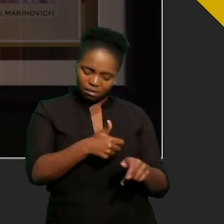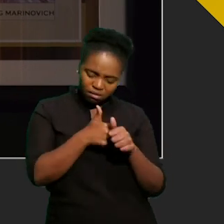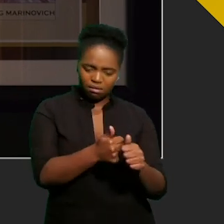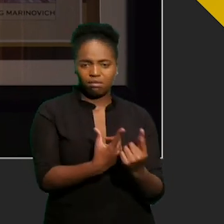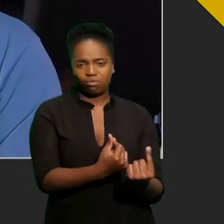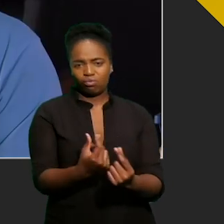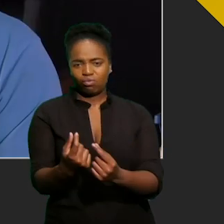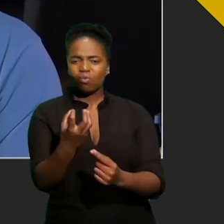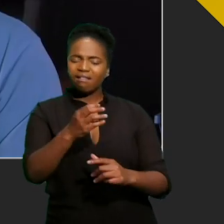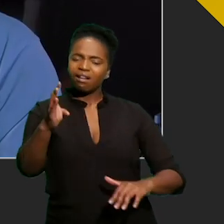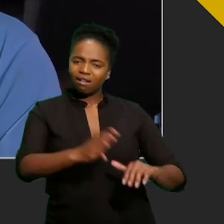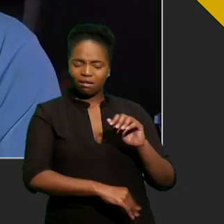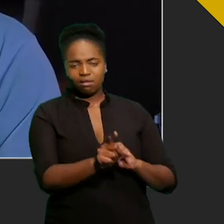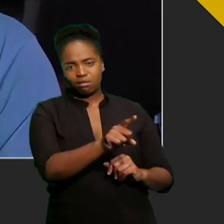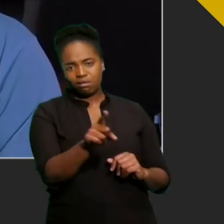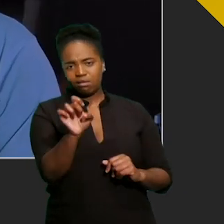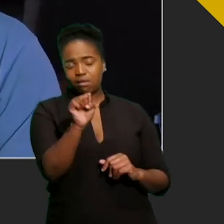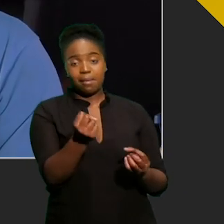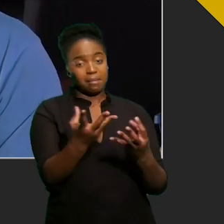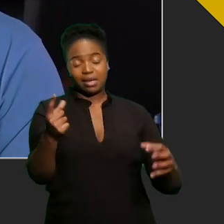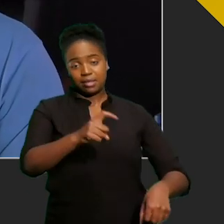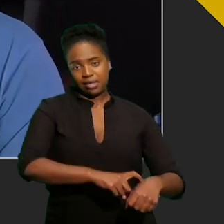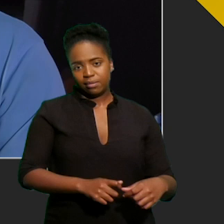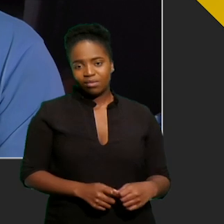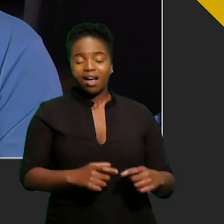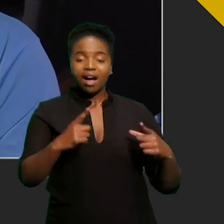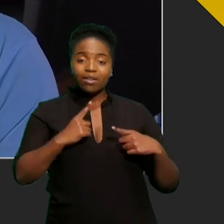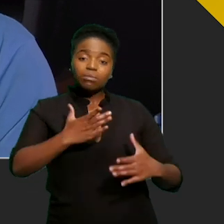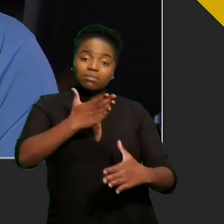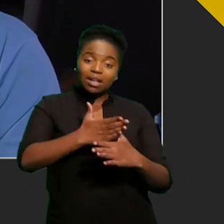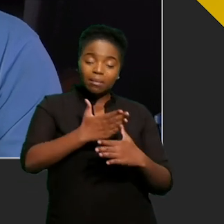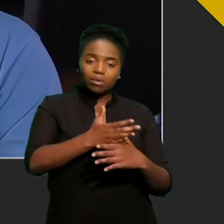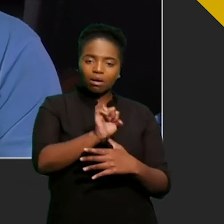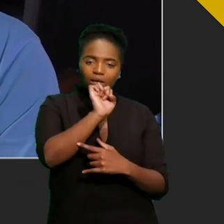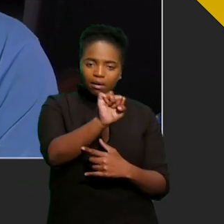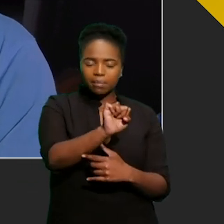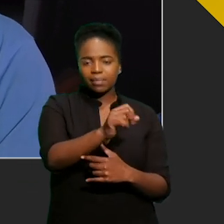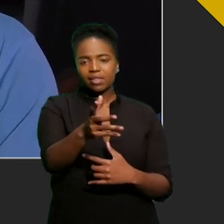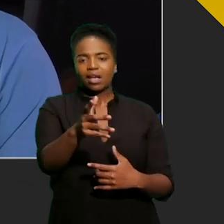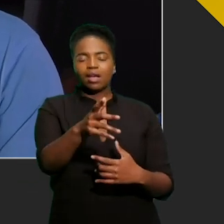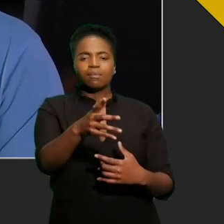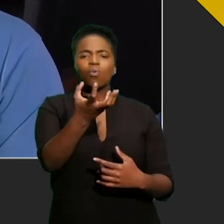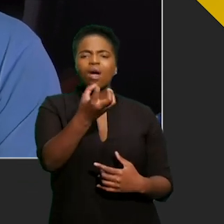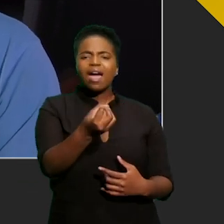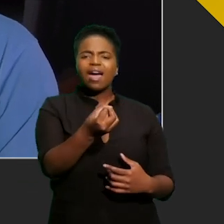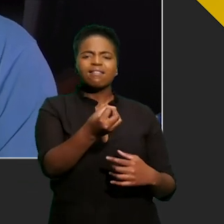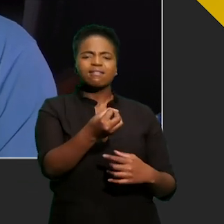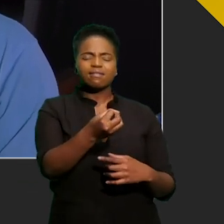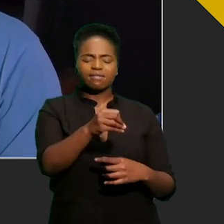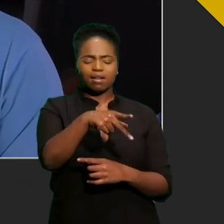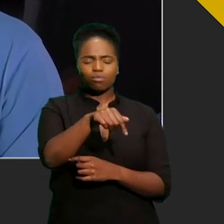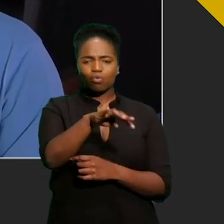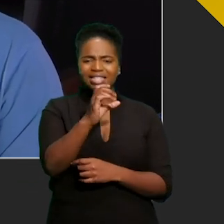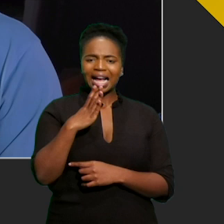and punished those journalists many a times. Take Ilona, we print site, it's in a ombuds, it's in a press